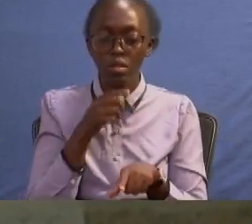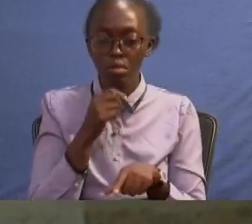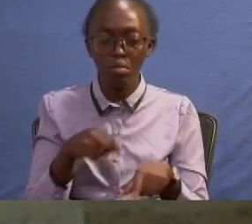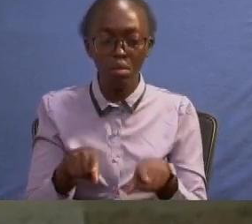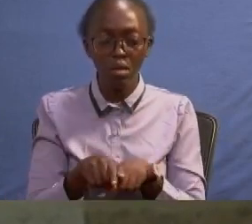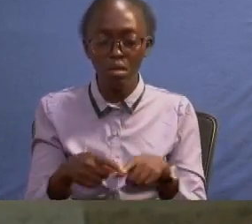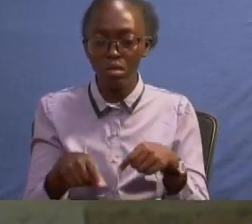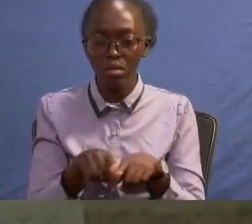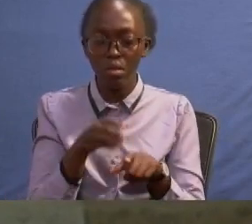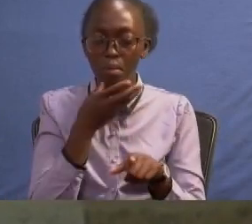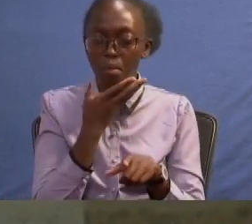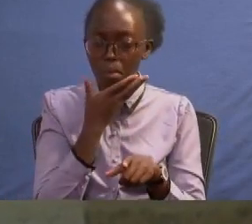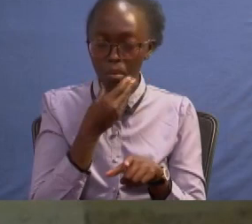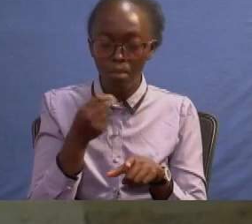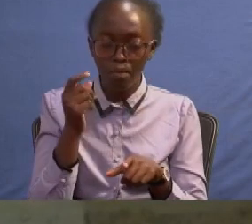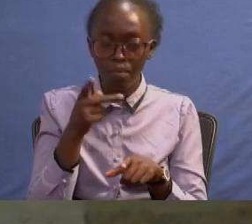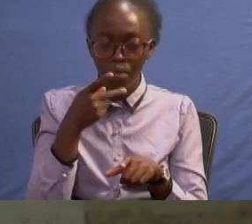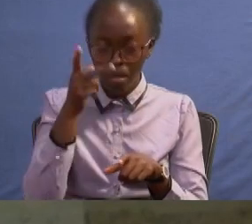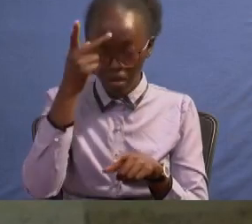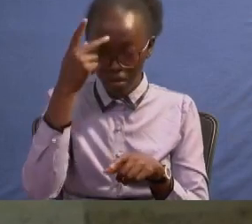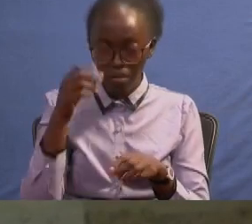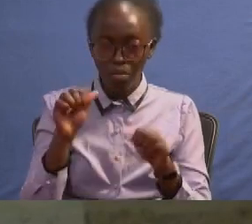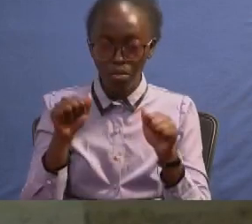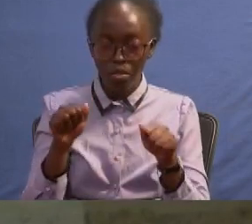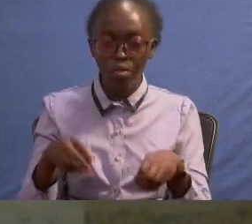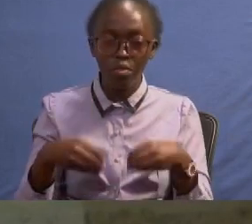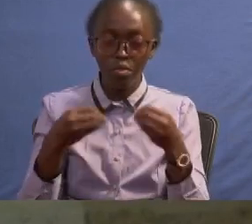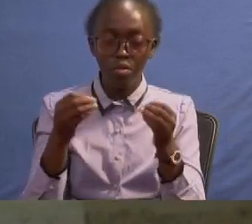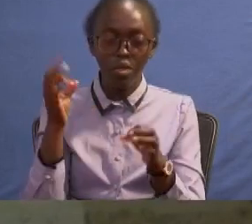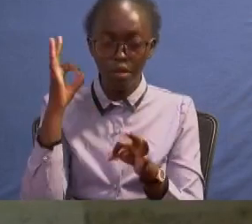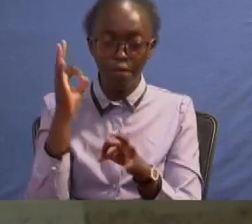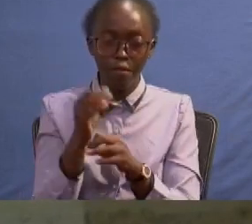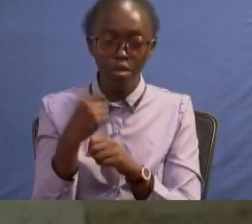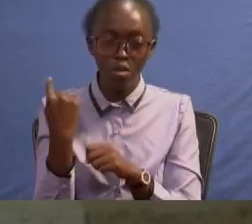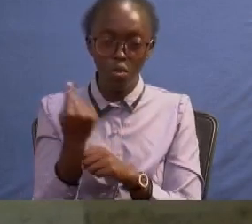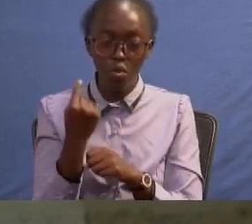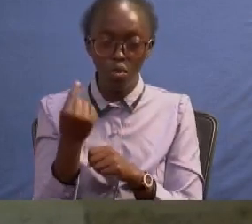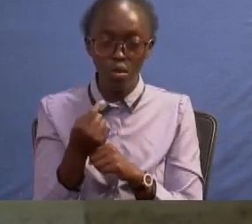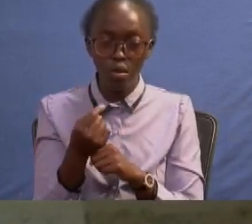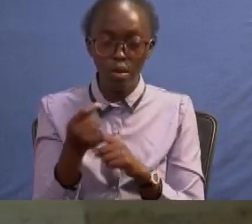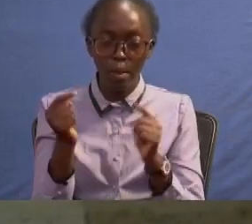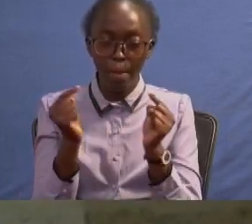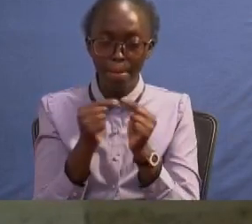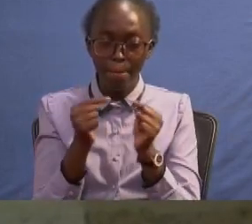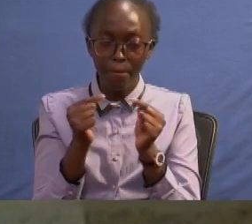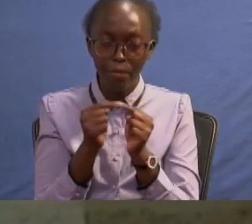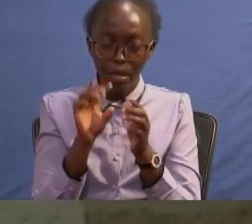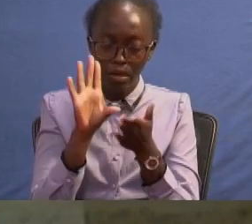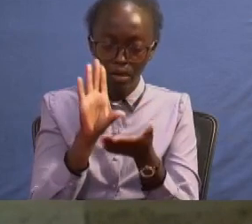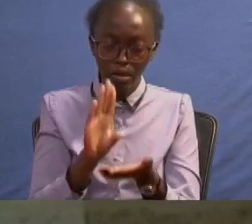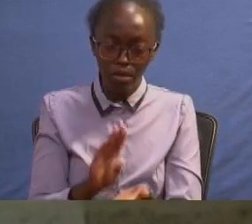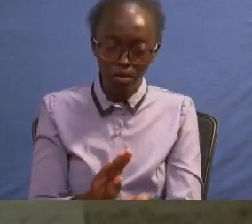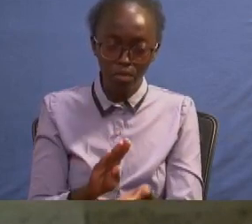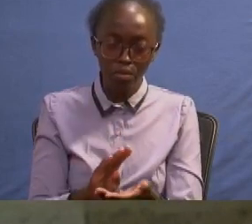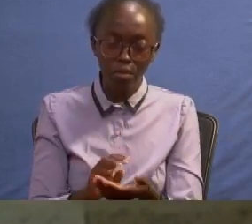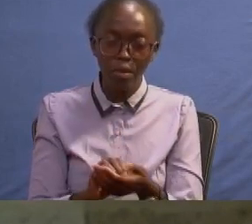and fathers, we can only release our faith upon him so that pain will not be too much. That, Father, there will